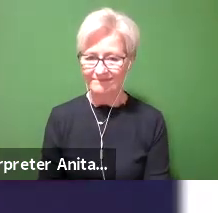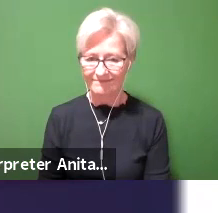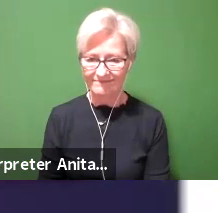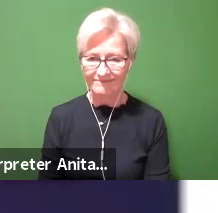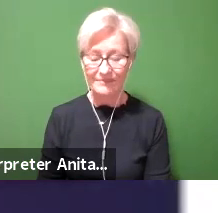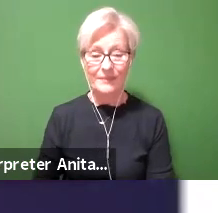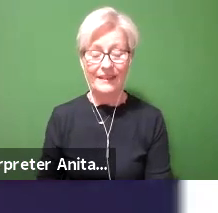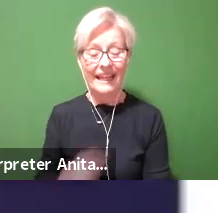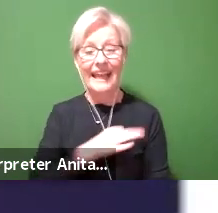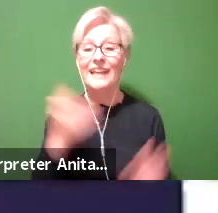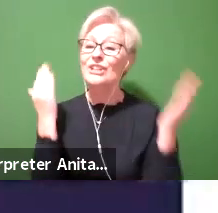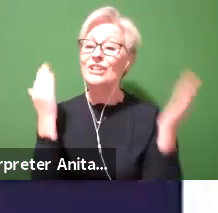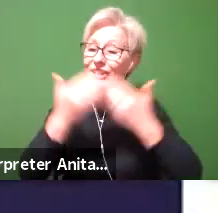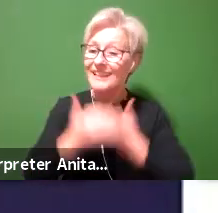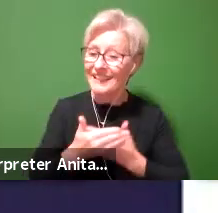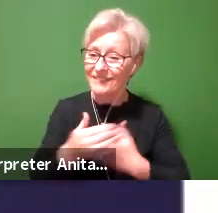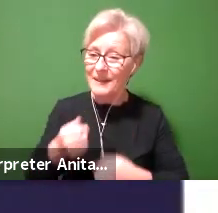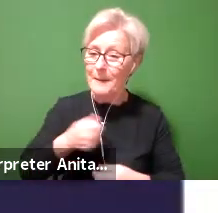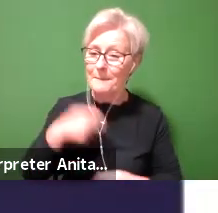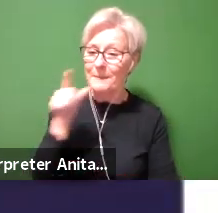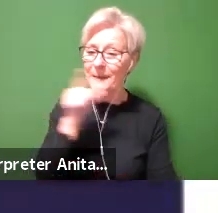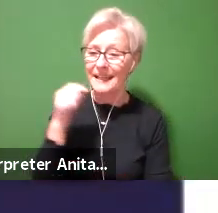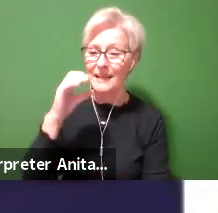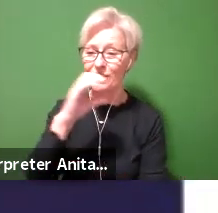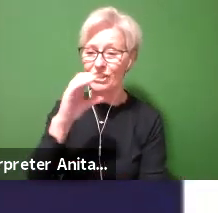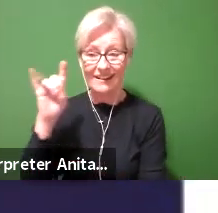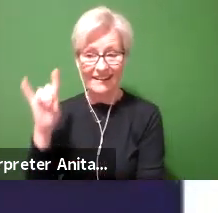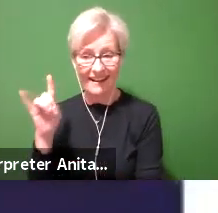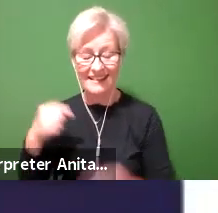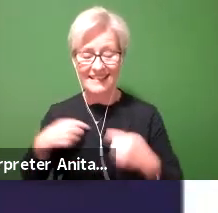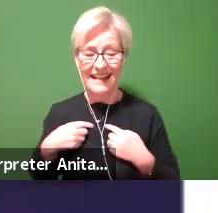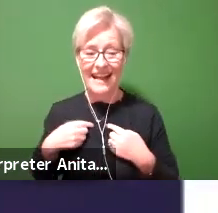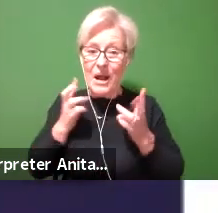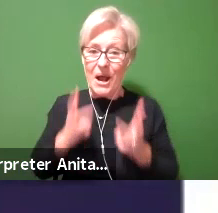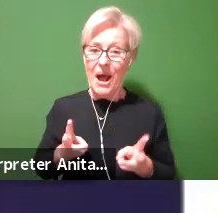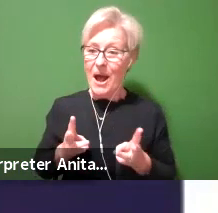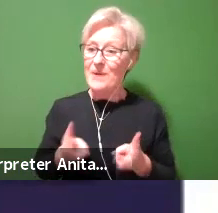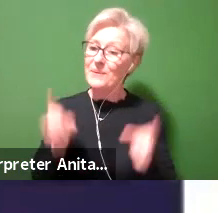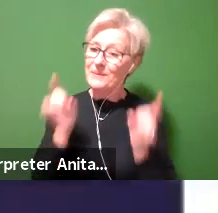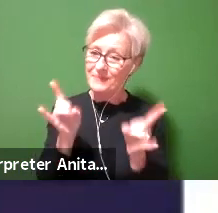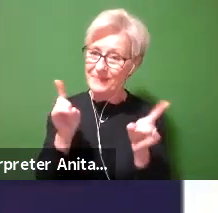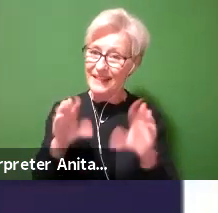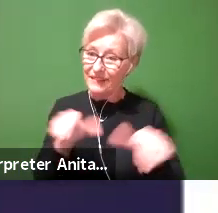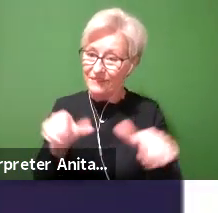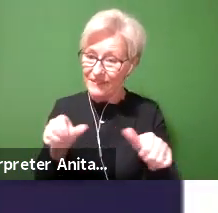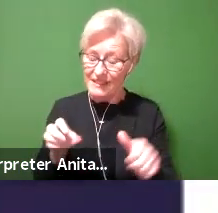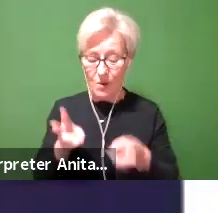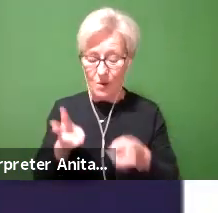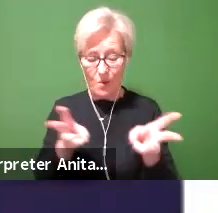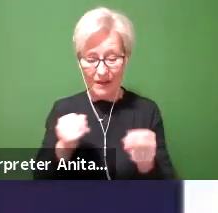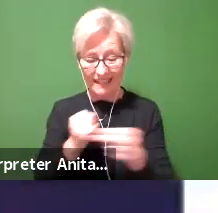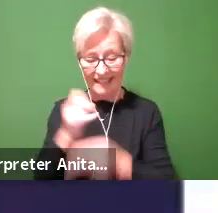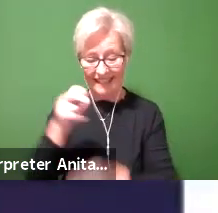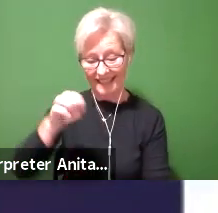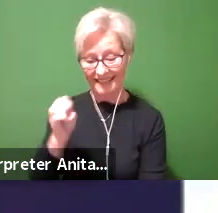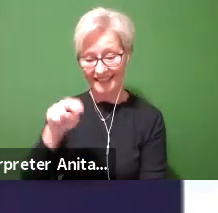Good evening, ladies. My name is Charlene Highland. I'm a women's health physiotherapist working in Nina General Hospital. I'm delighted to be here tonight